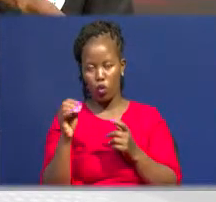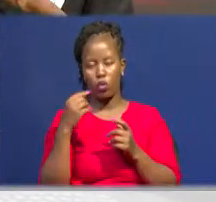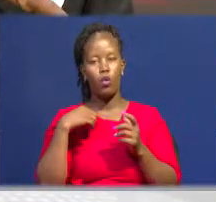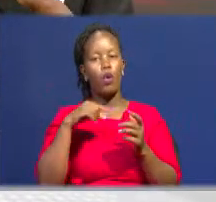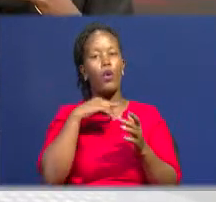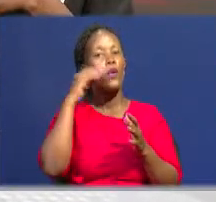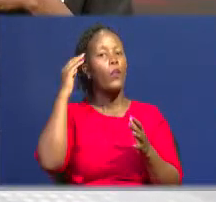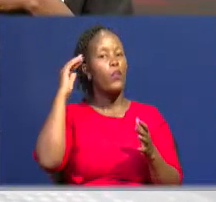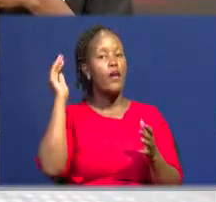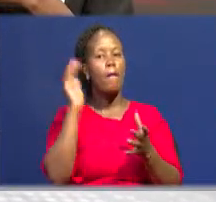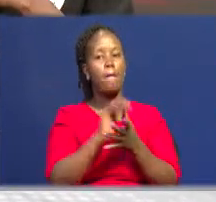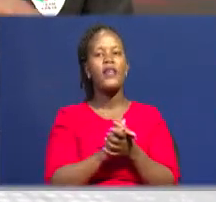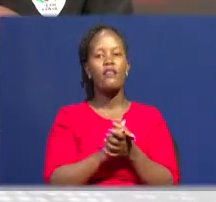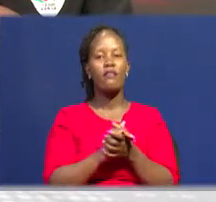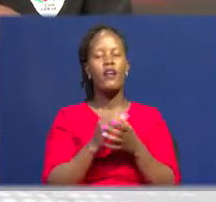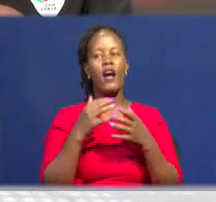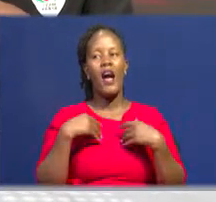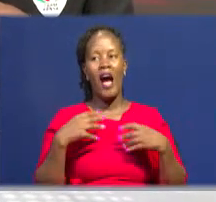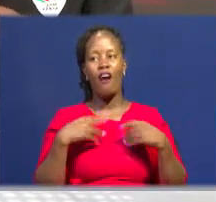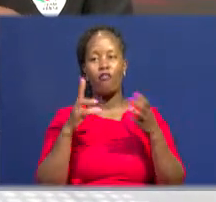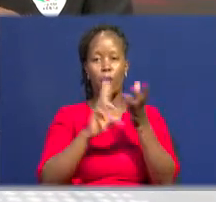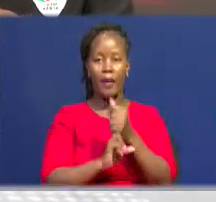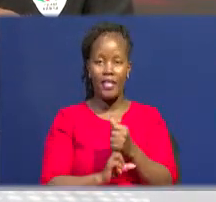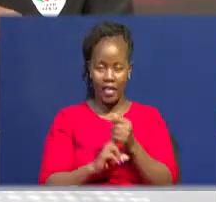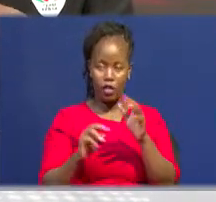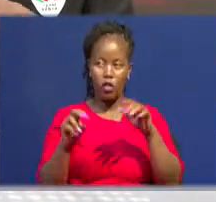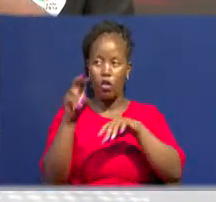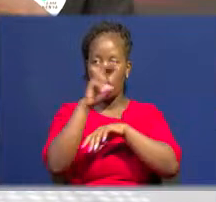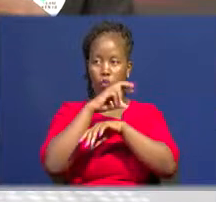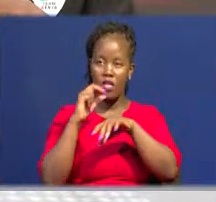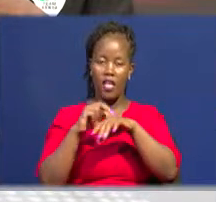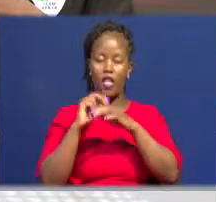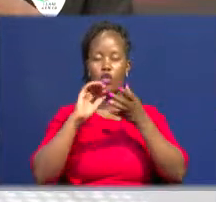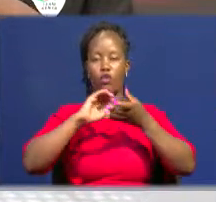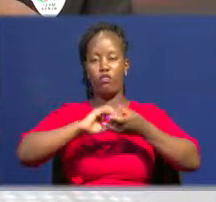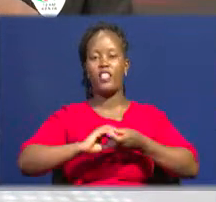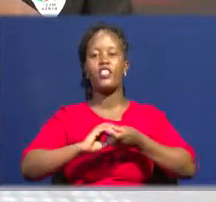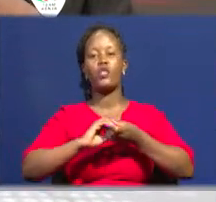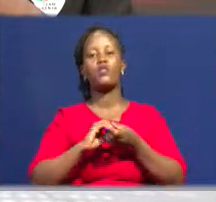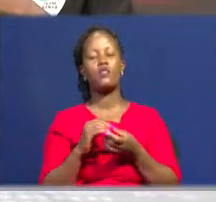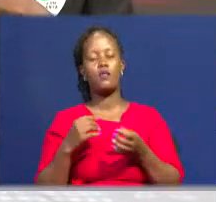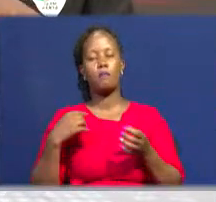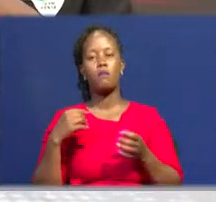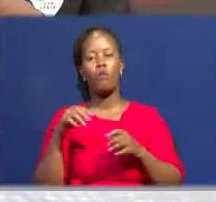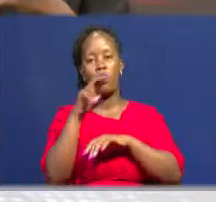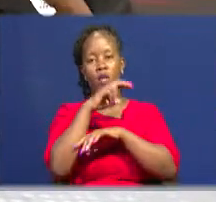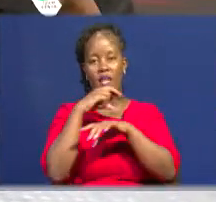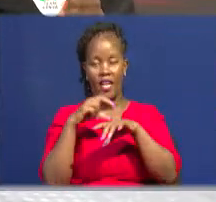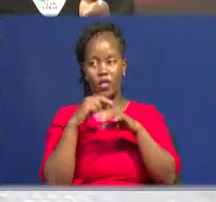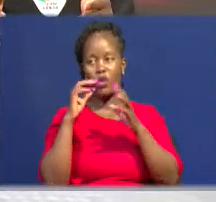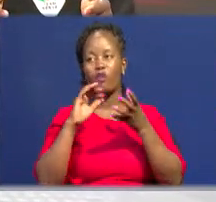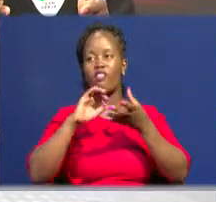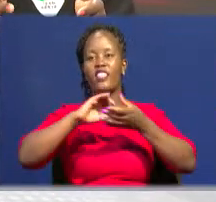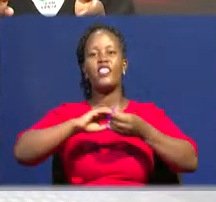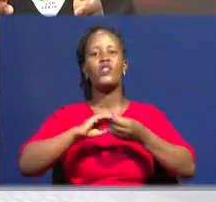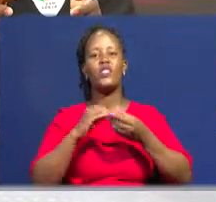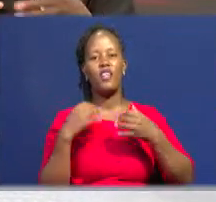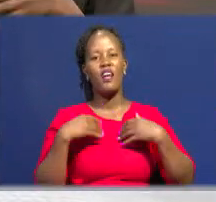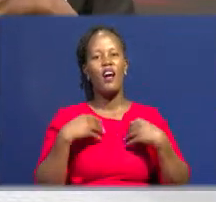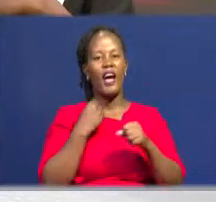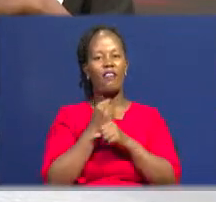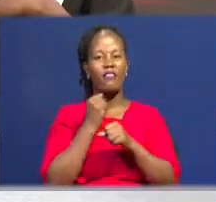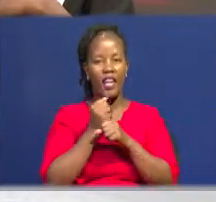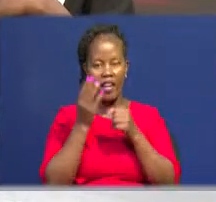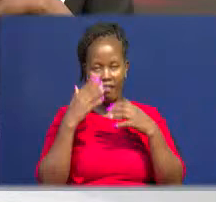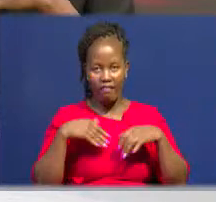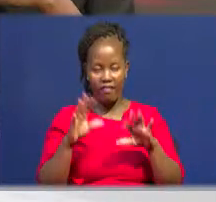that we have partnered with our national federations, of course. So our national federations, some of them had already done some beach